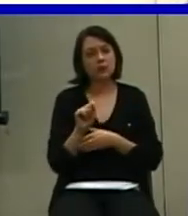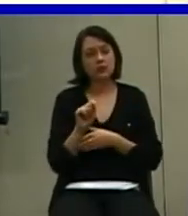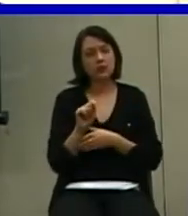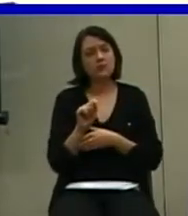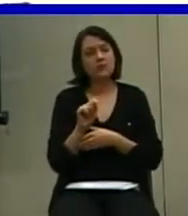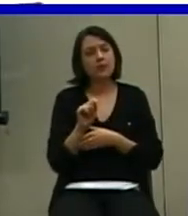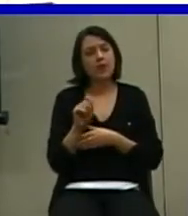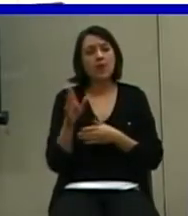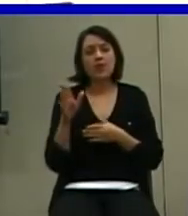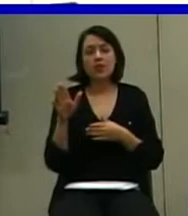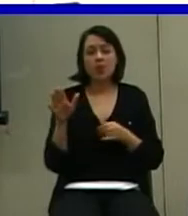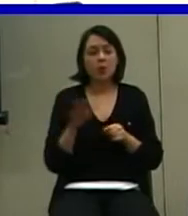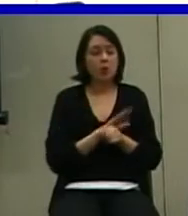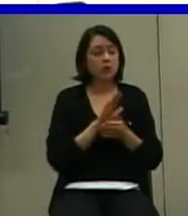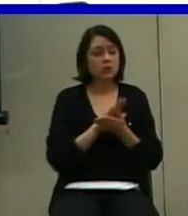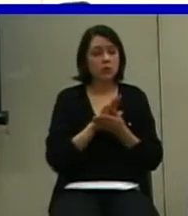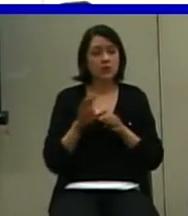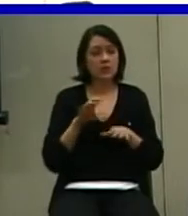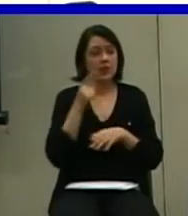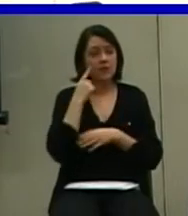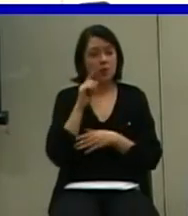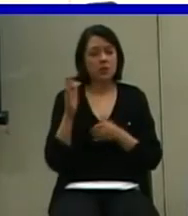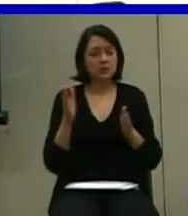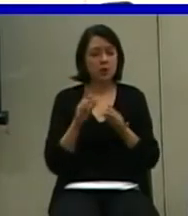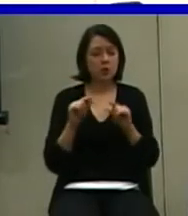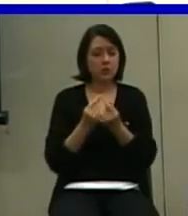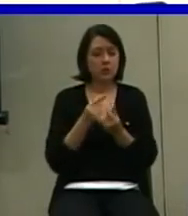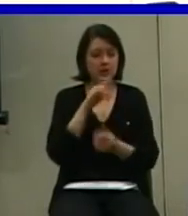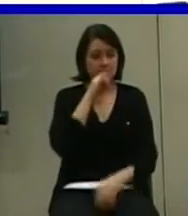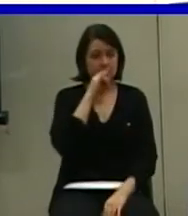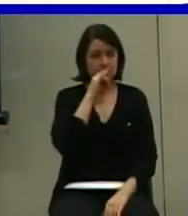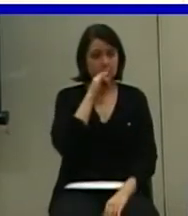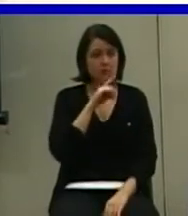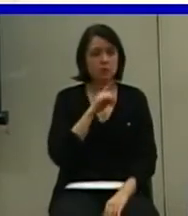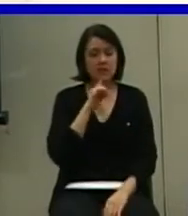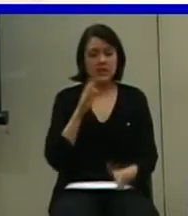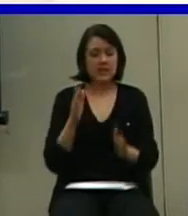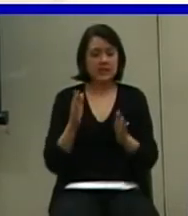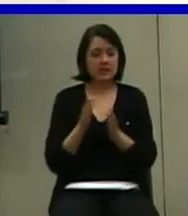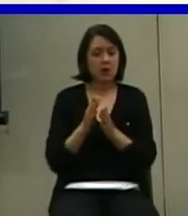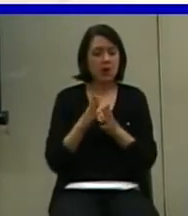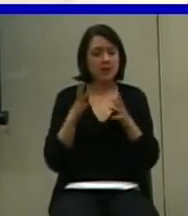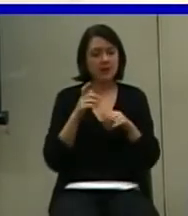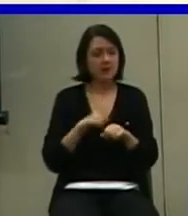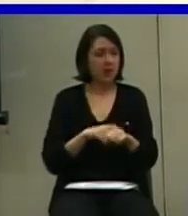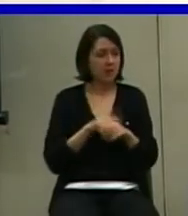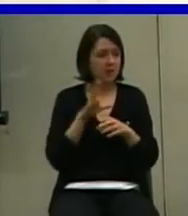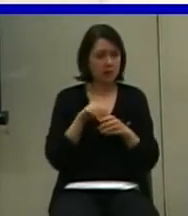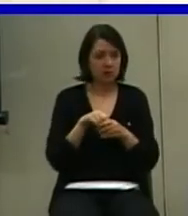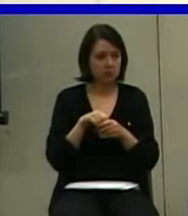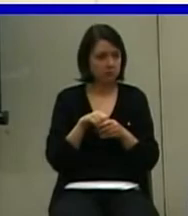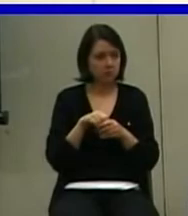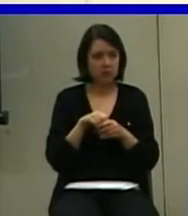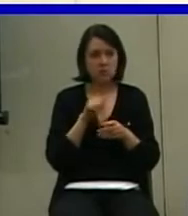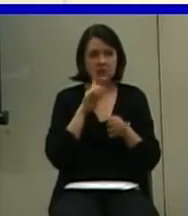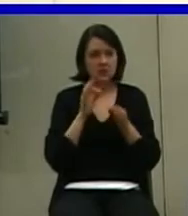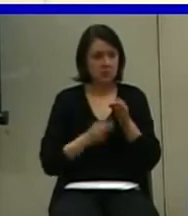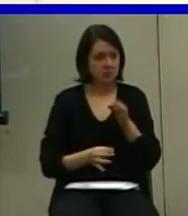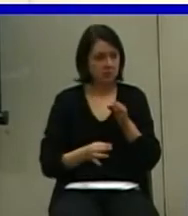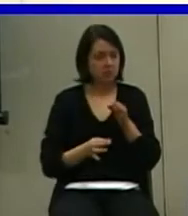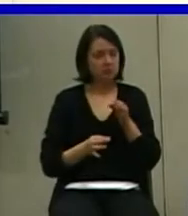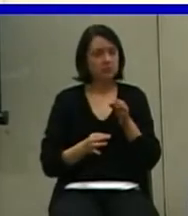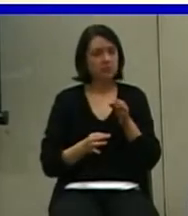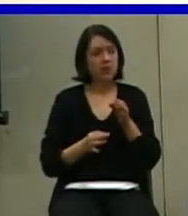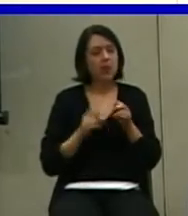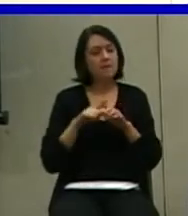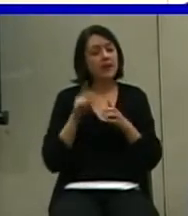the whole school does for a subgroup of kids. Very small amount of time involved, real simple,